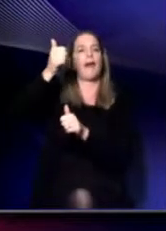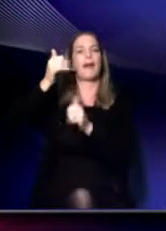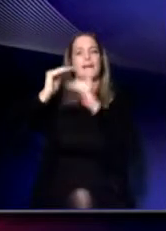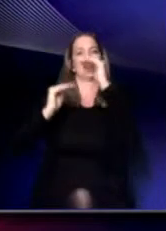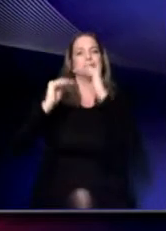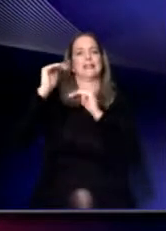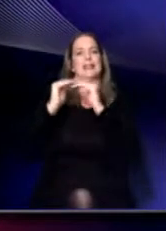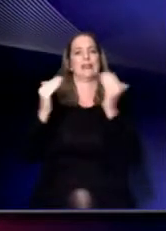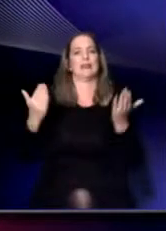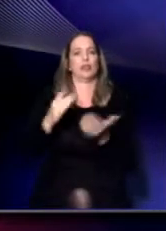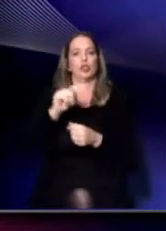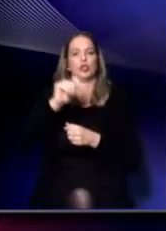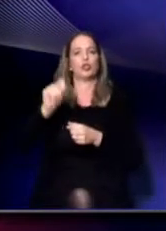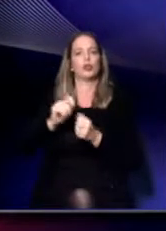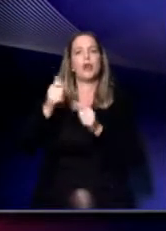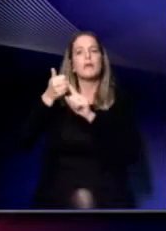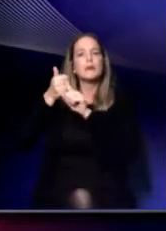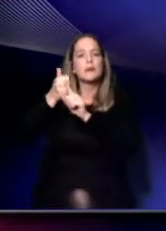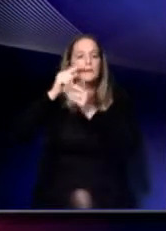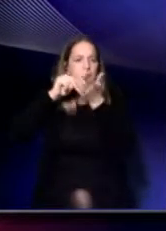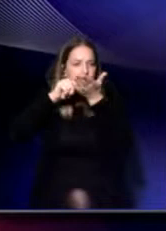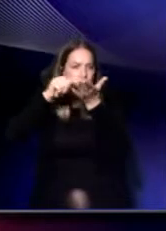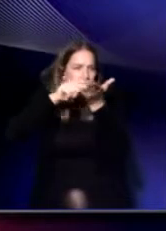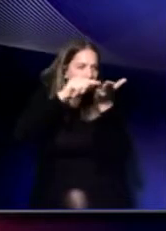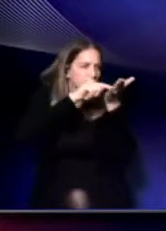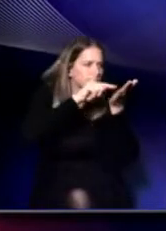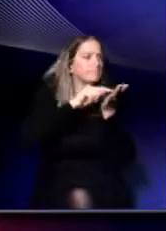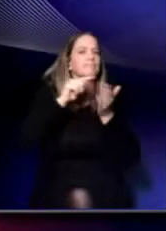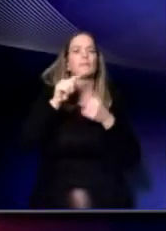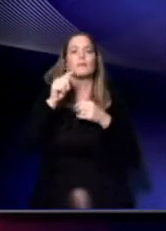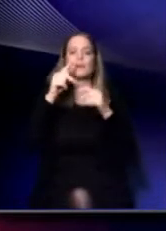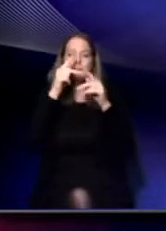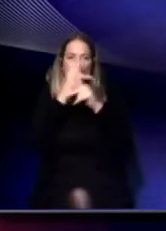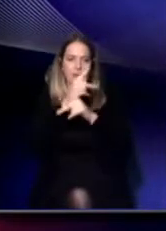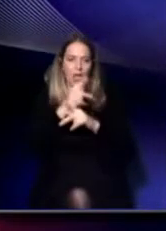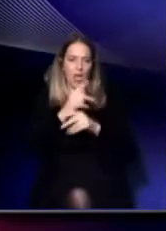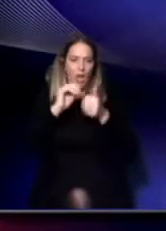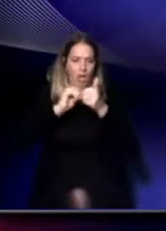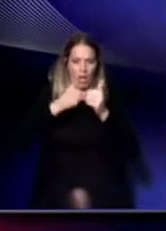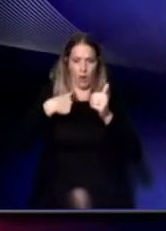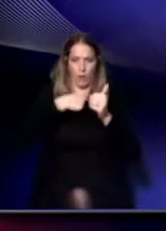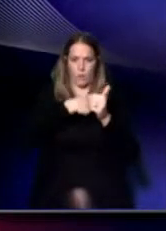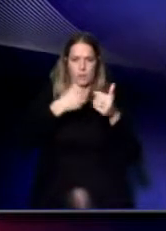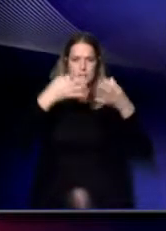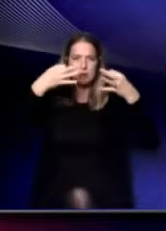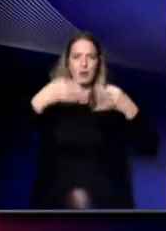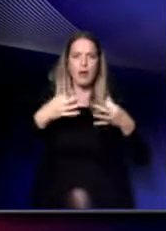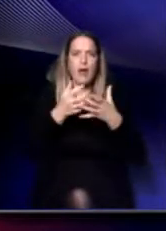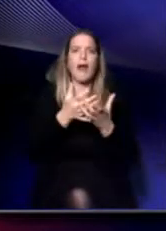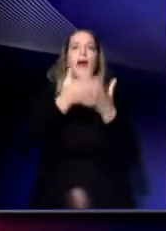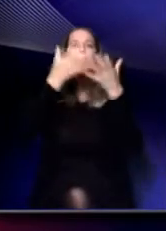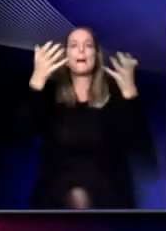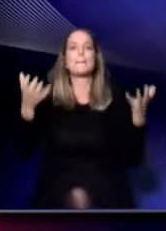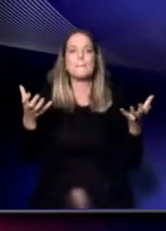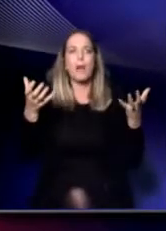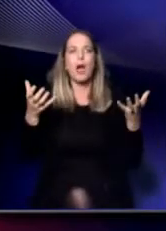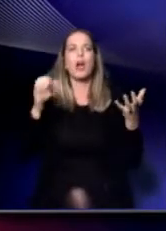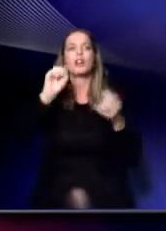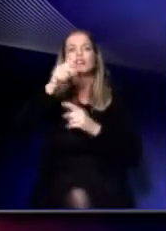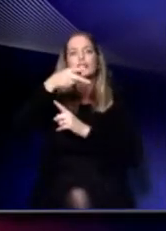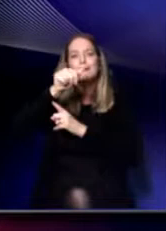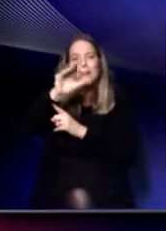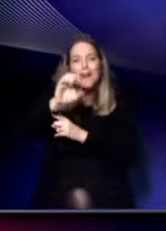Tucson, did some research trying to figure out how do we decide how much space